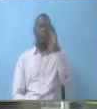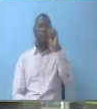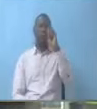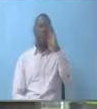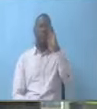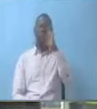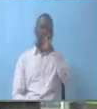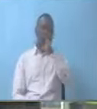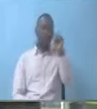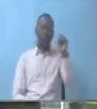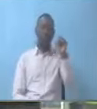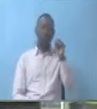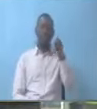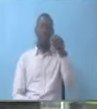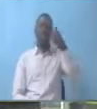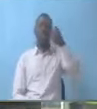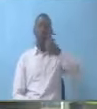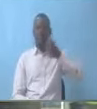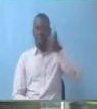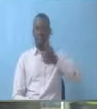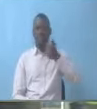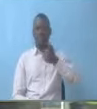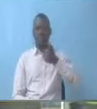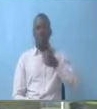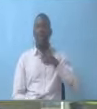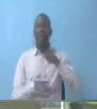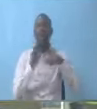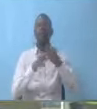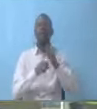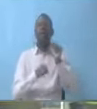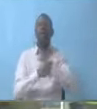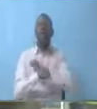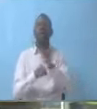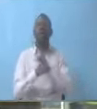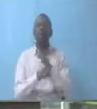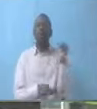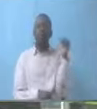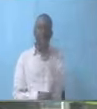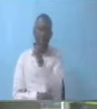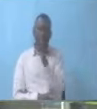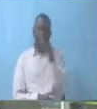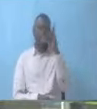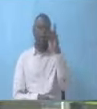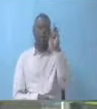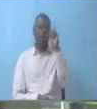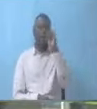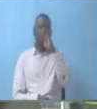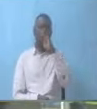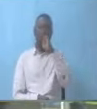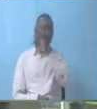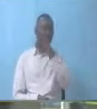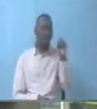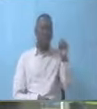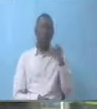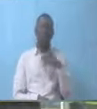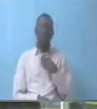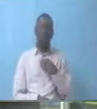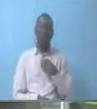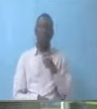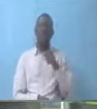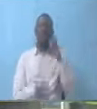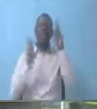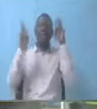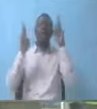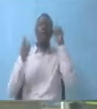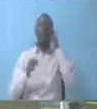worst. That is the Economic Crimes Decree, which was the weapon of choice for Yahya Jammeh to go after